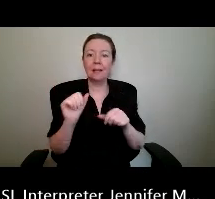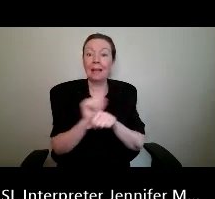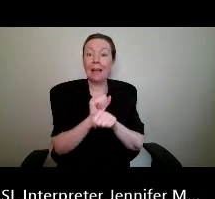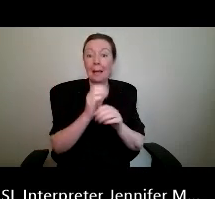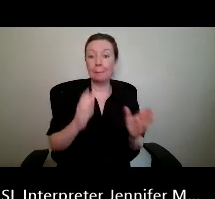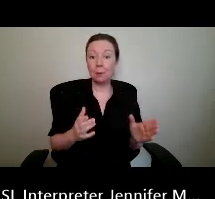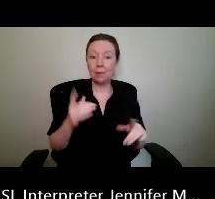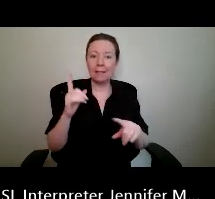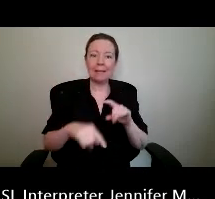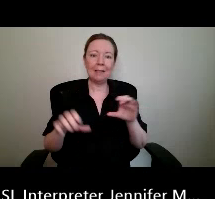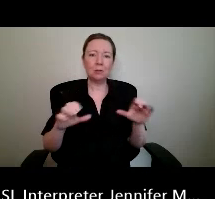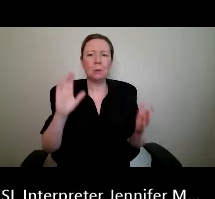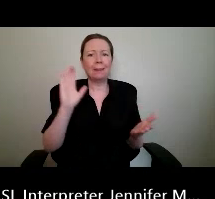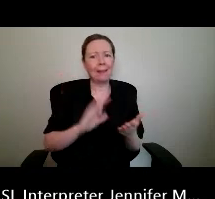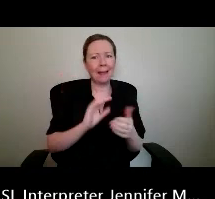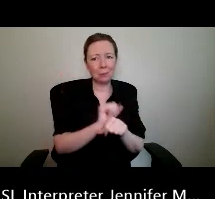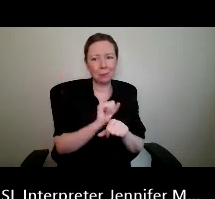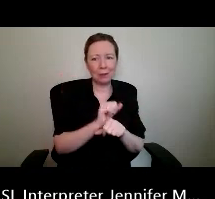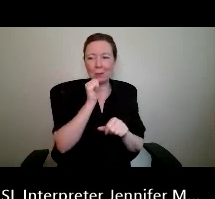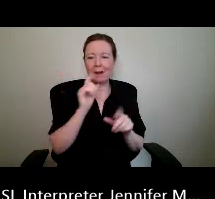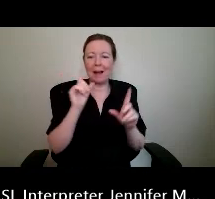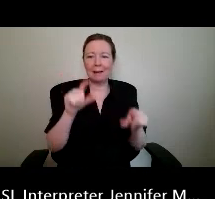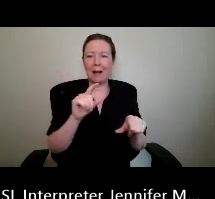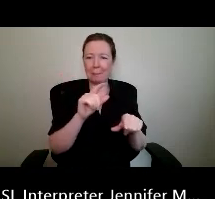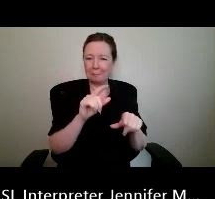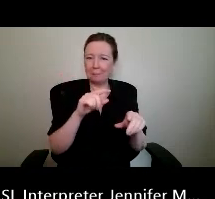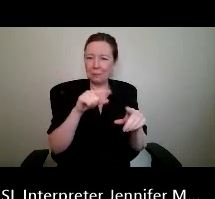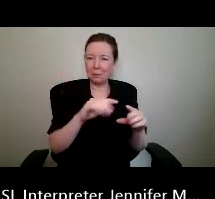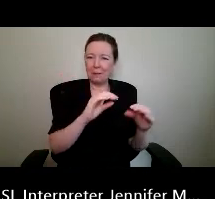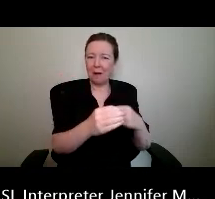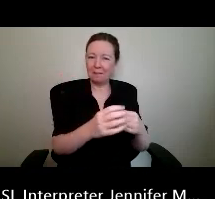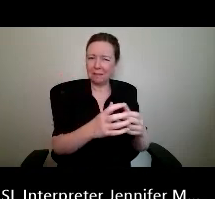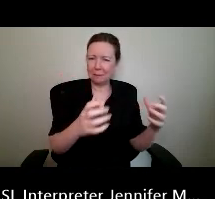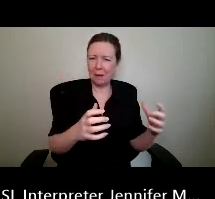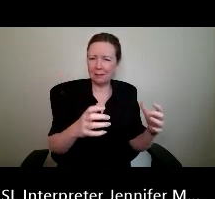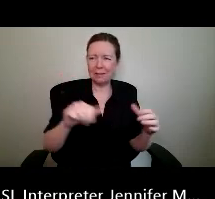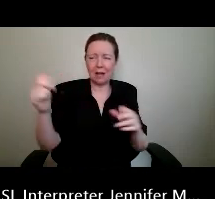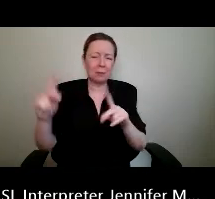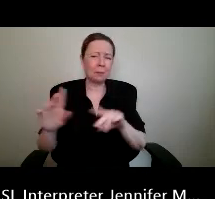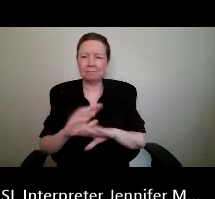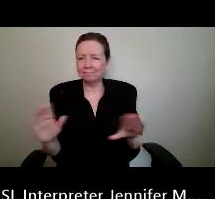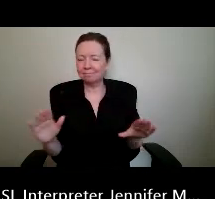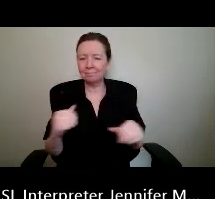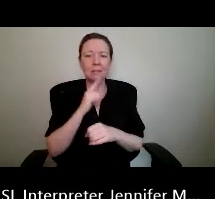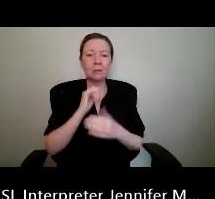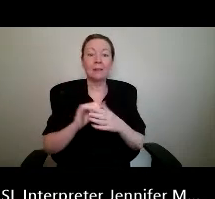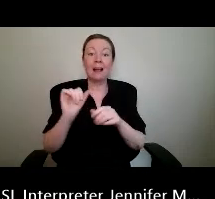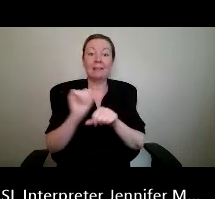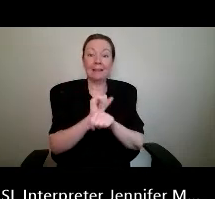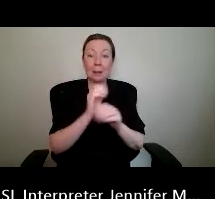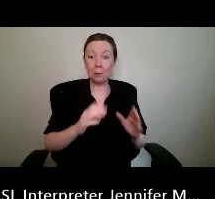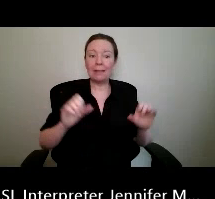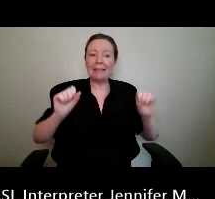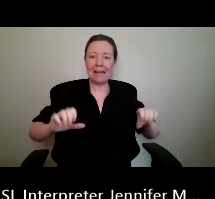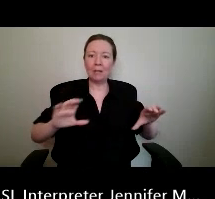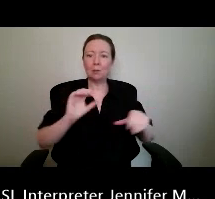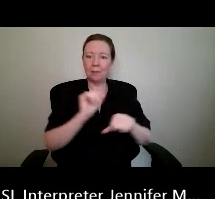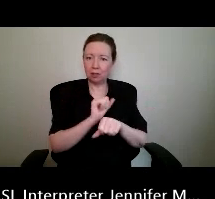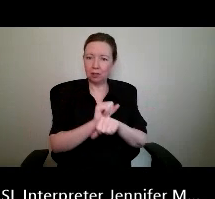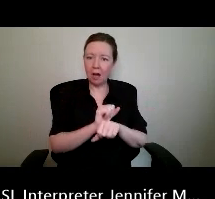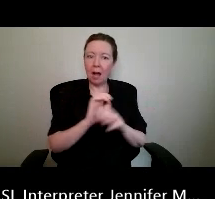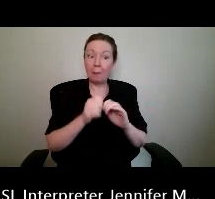can't just do less work or not come in as much as they need to. It's just being able to ensure that the employee is able to do their job the way that